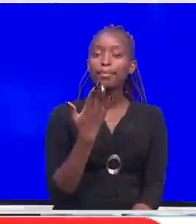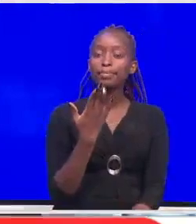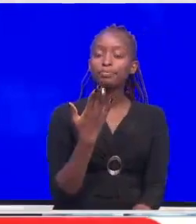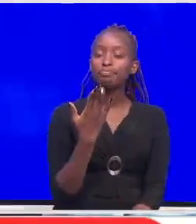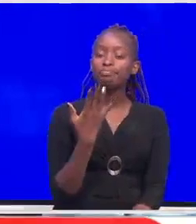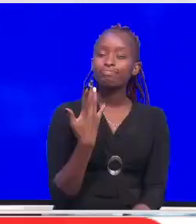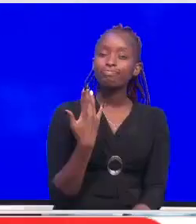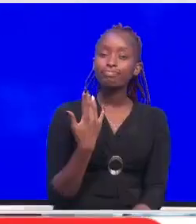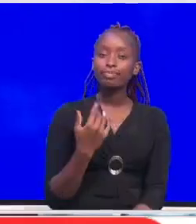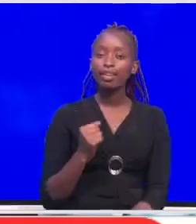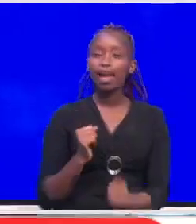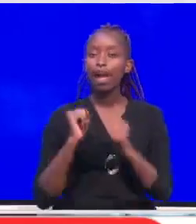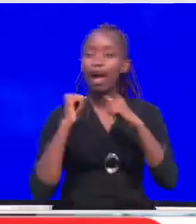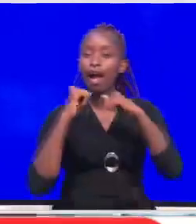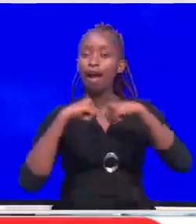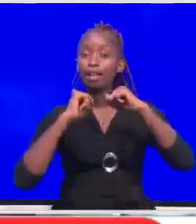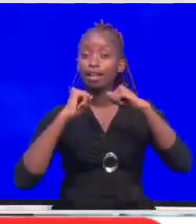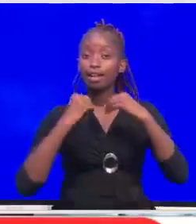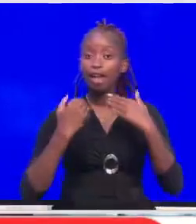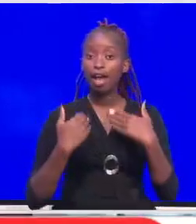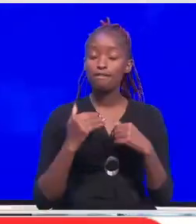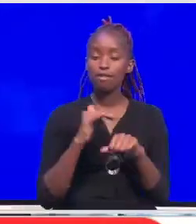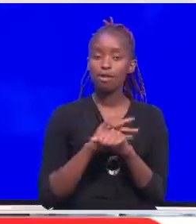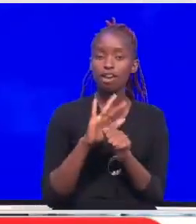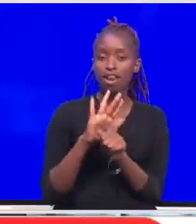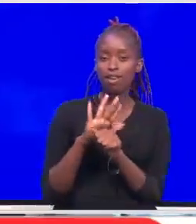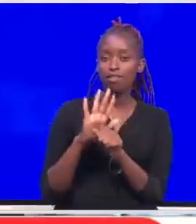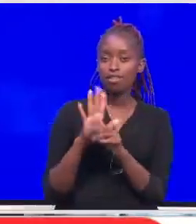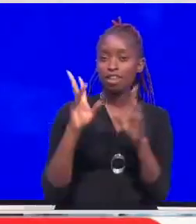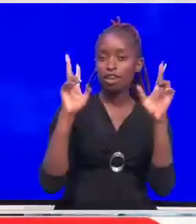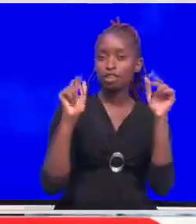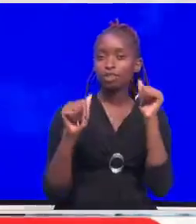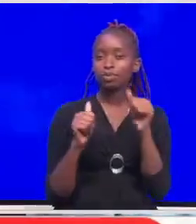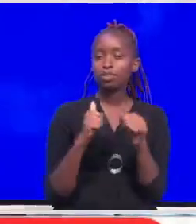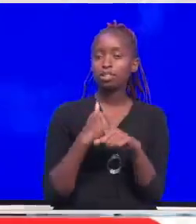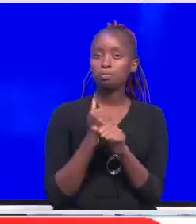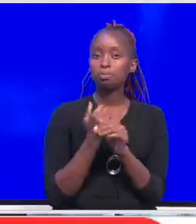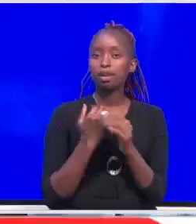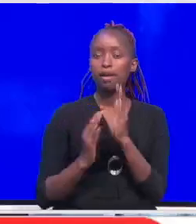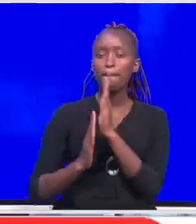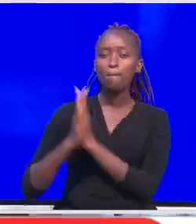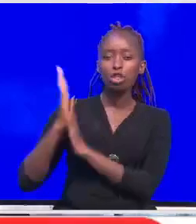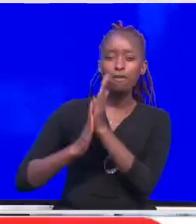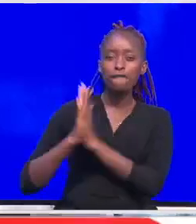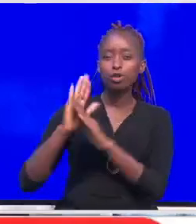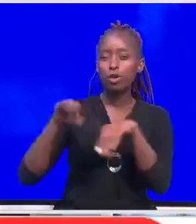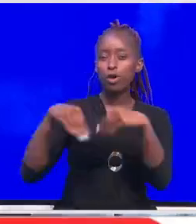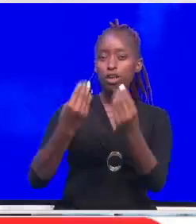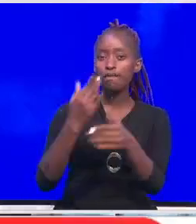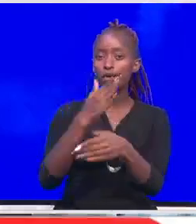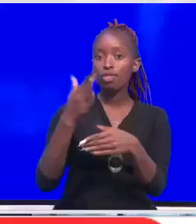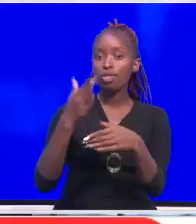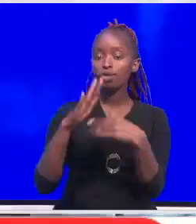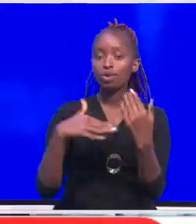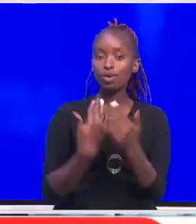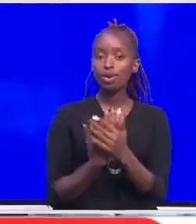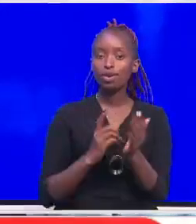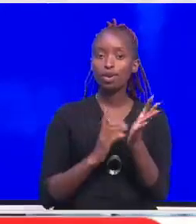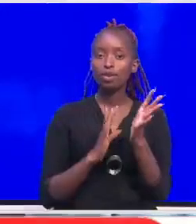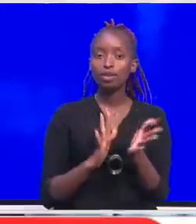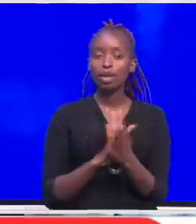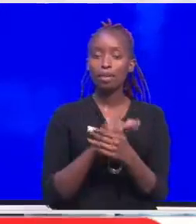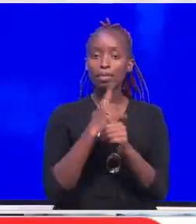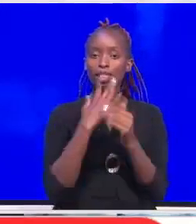to agree on so many issues that will give our doctors motivation, that allow our doctors to work in